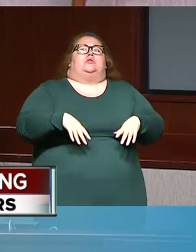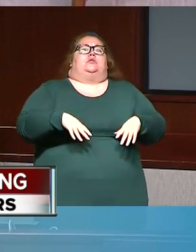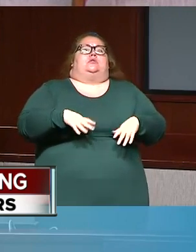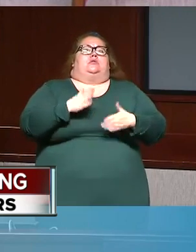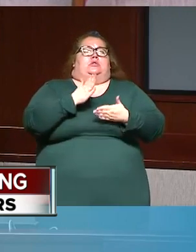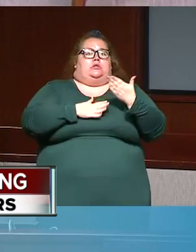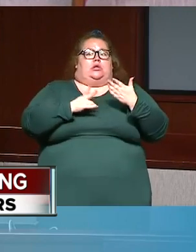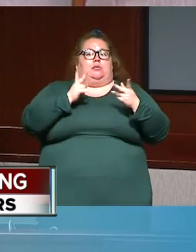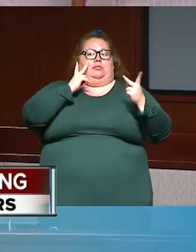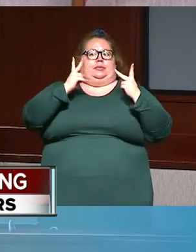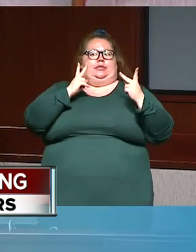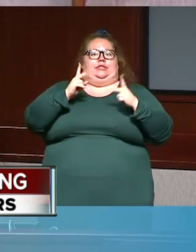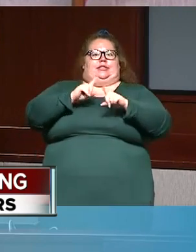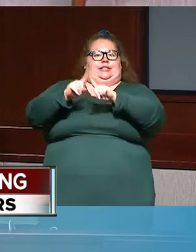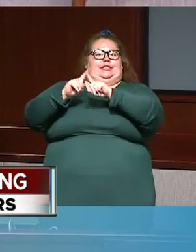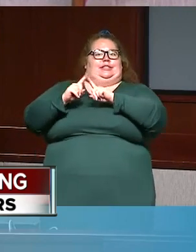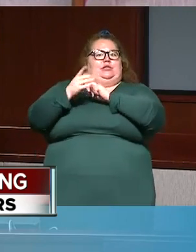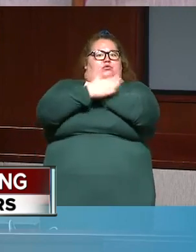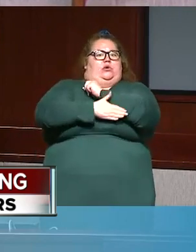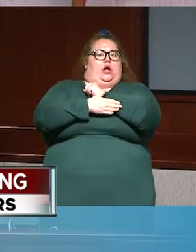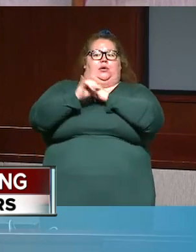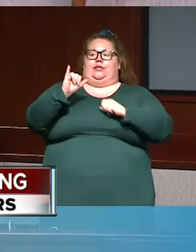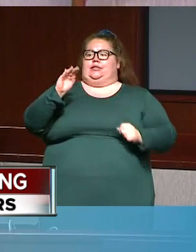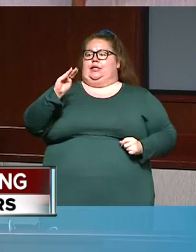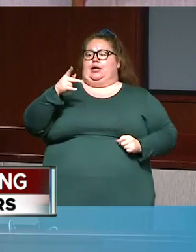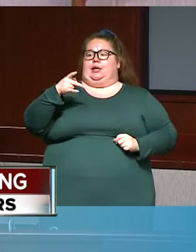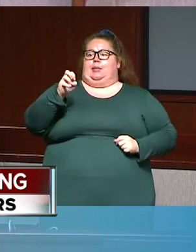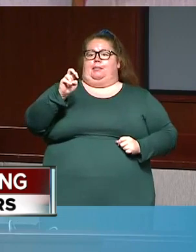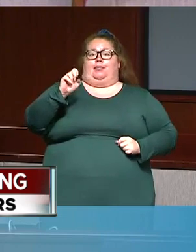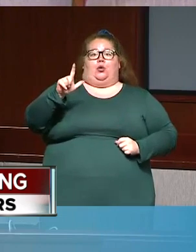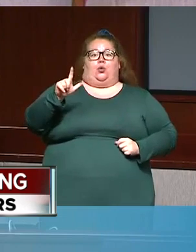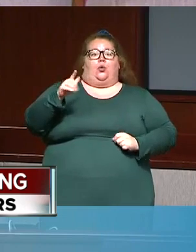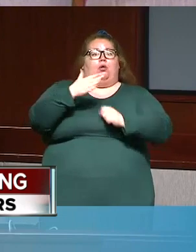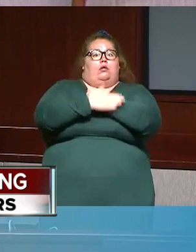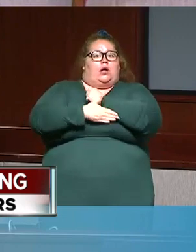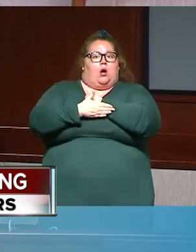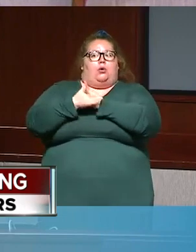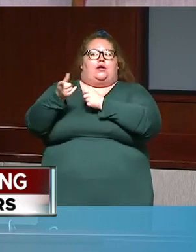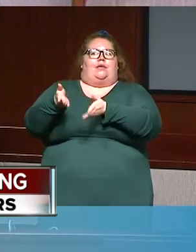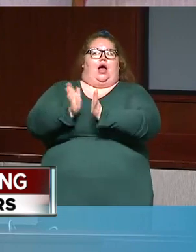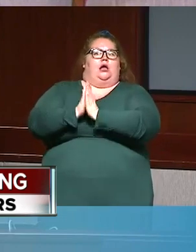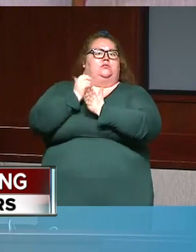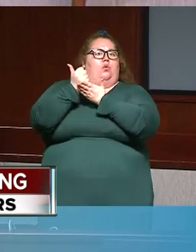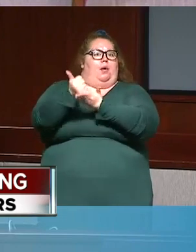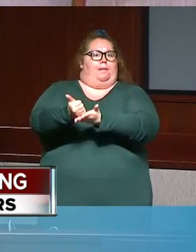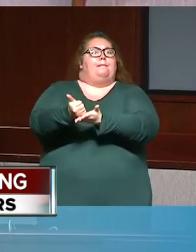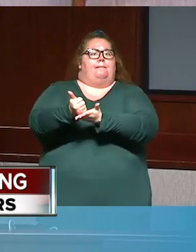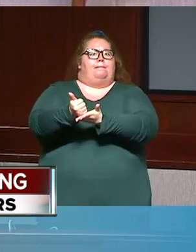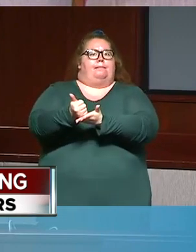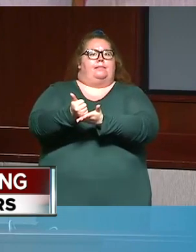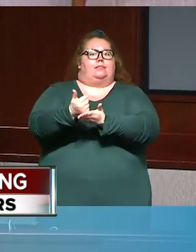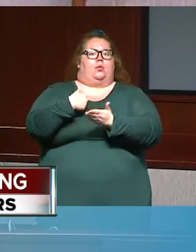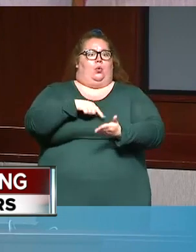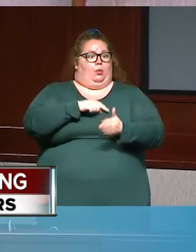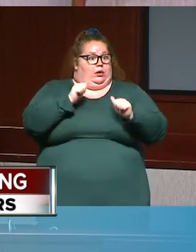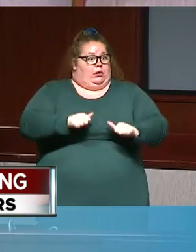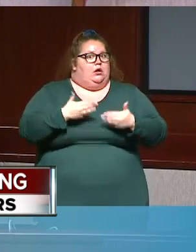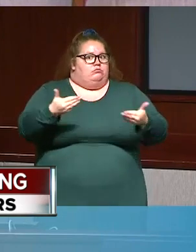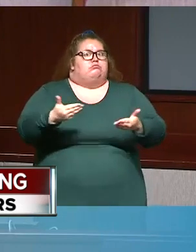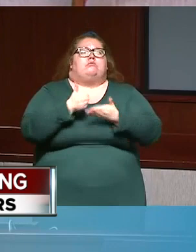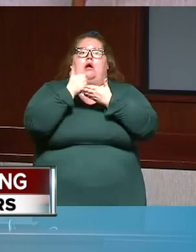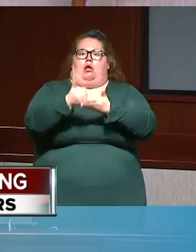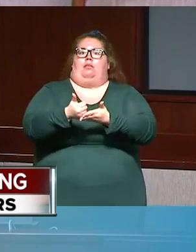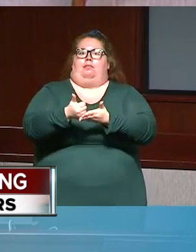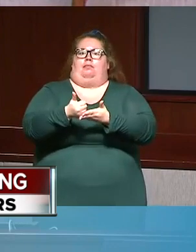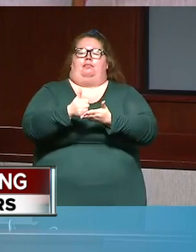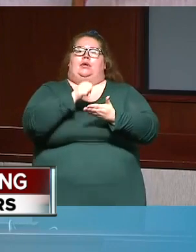are inundated and have asked for help. So hospitals have that ability to bring in people from the outside. Again, it